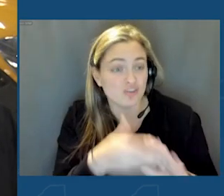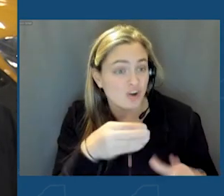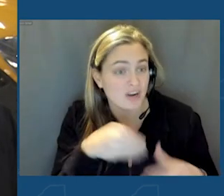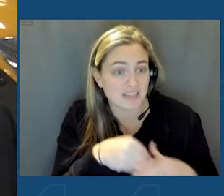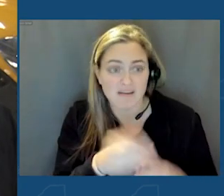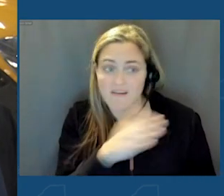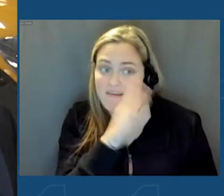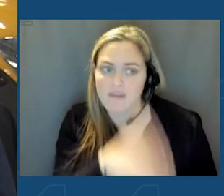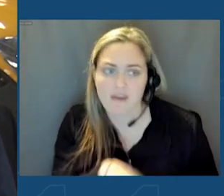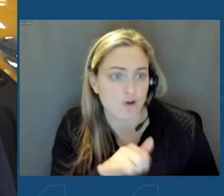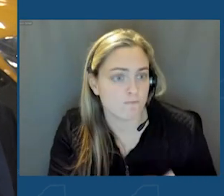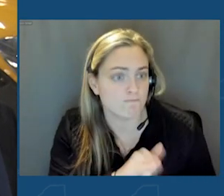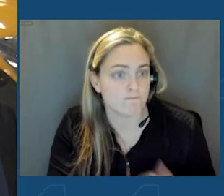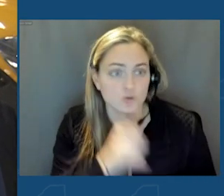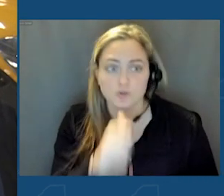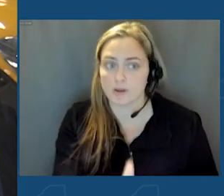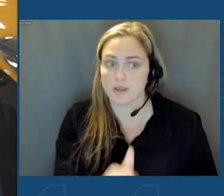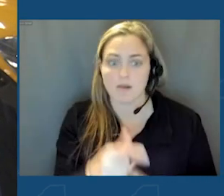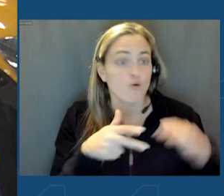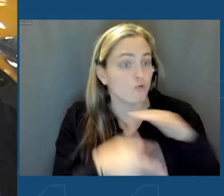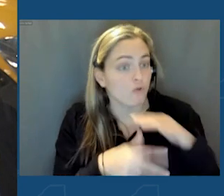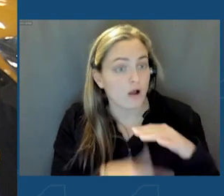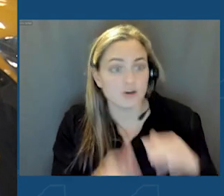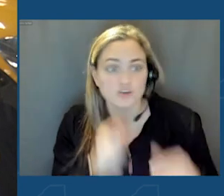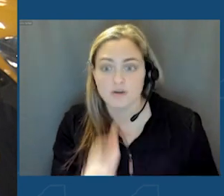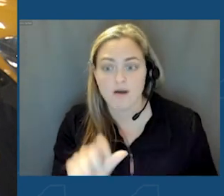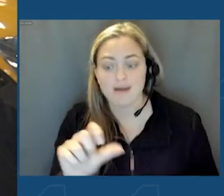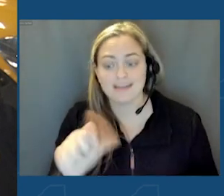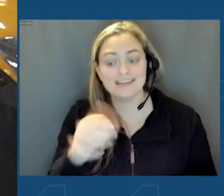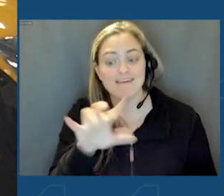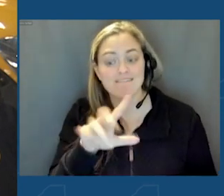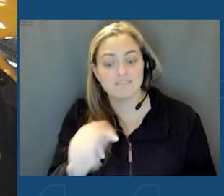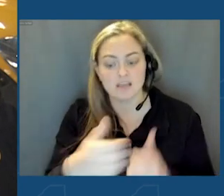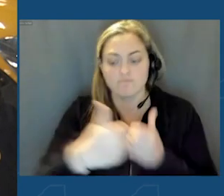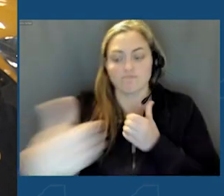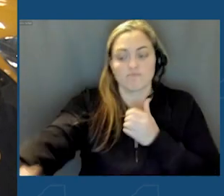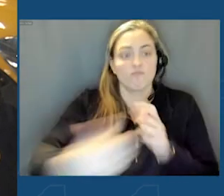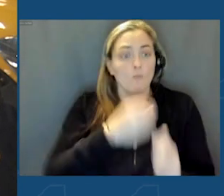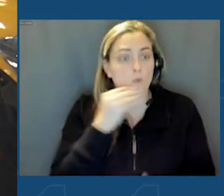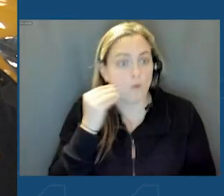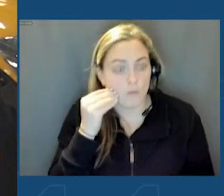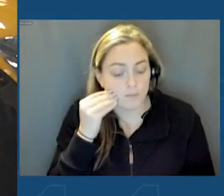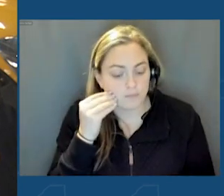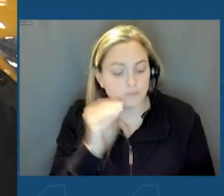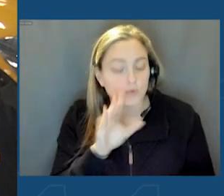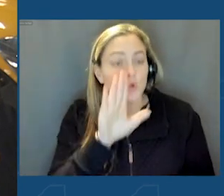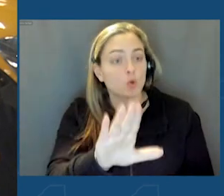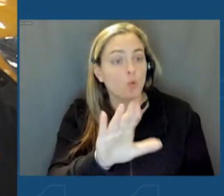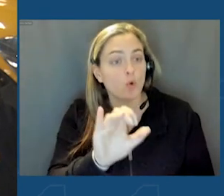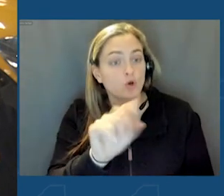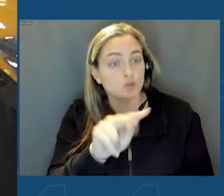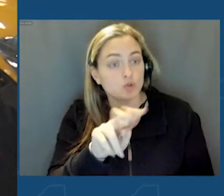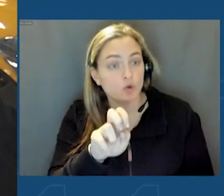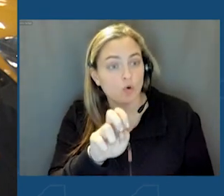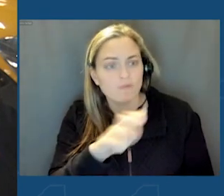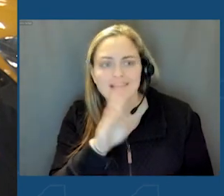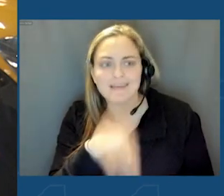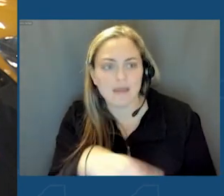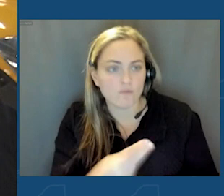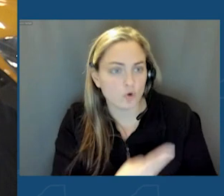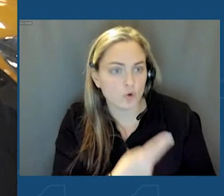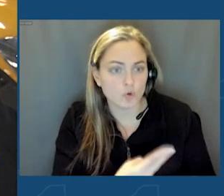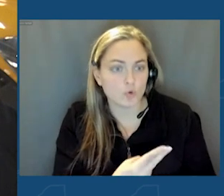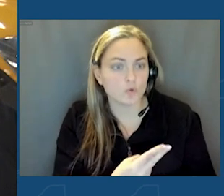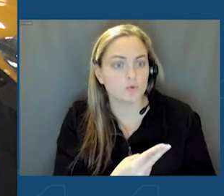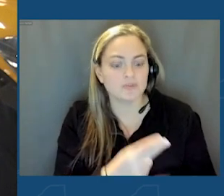should never be run inside a garage always 10 feet away from your home your stove should never be used as